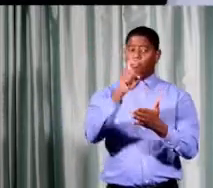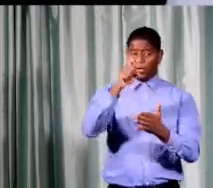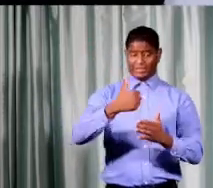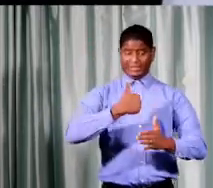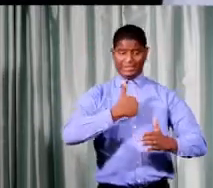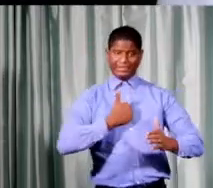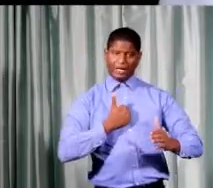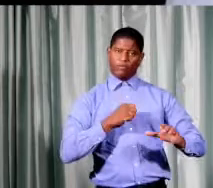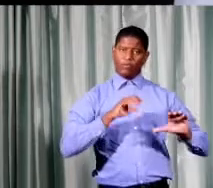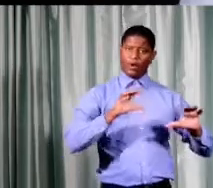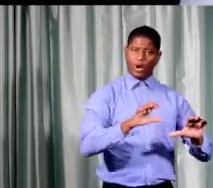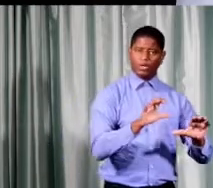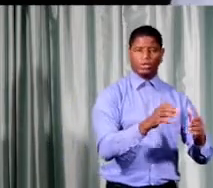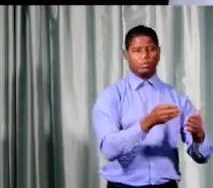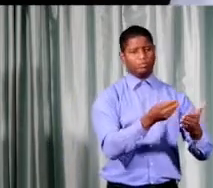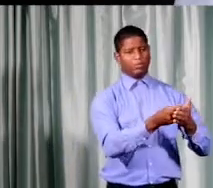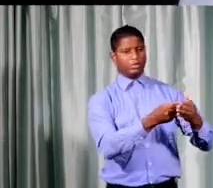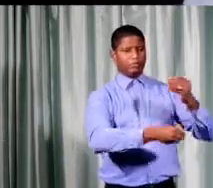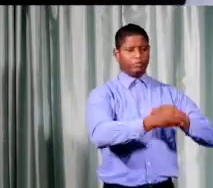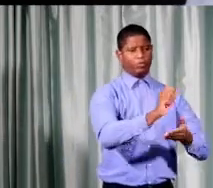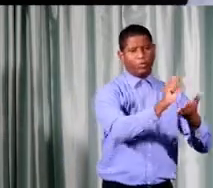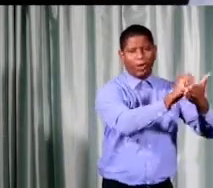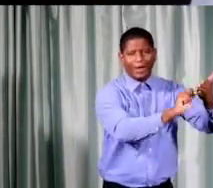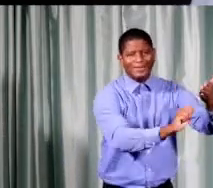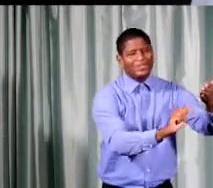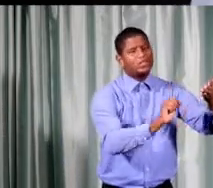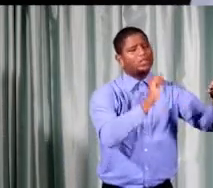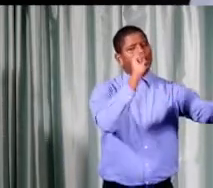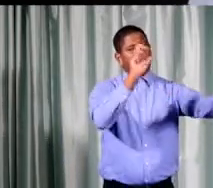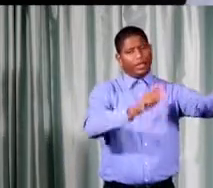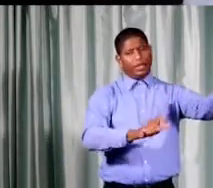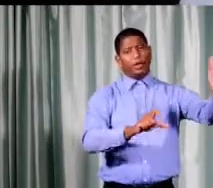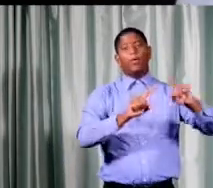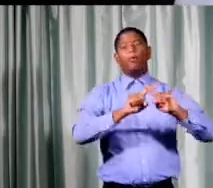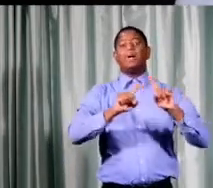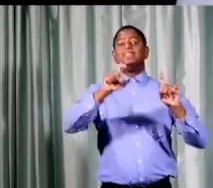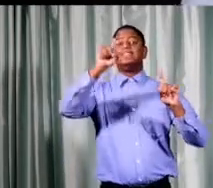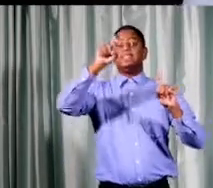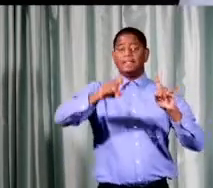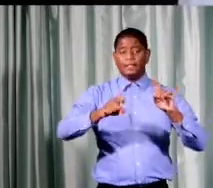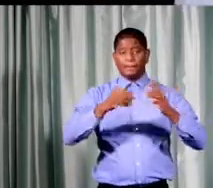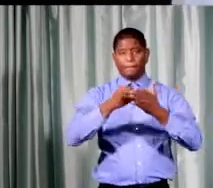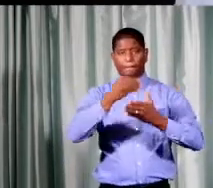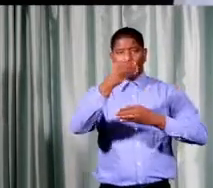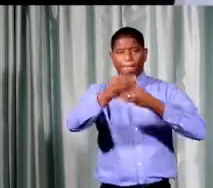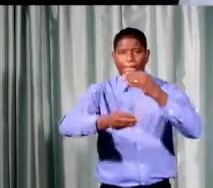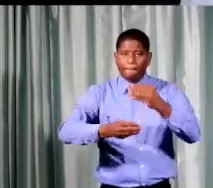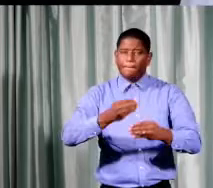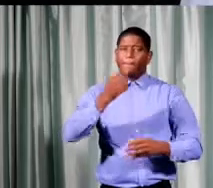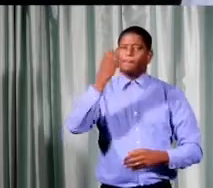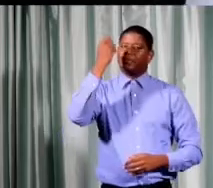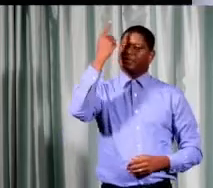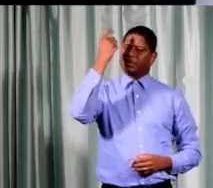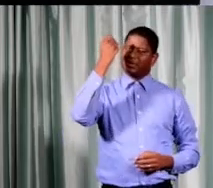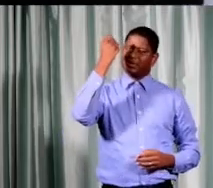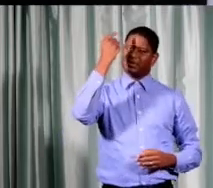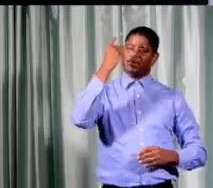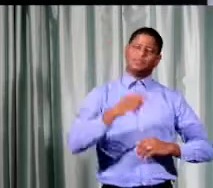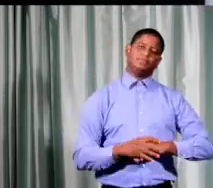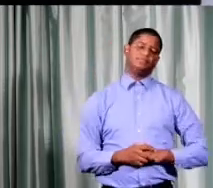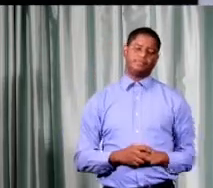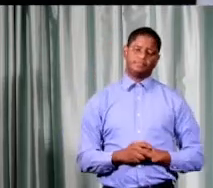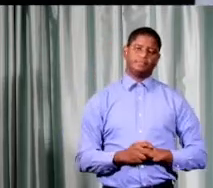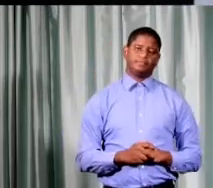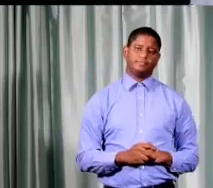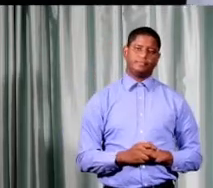a bit of it. And that's why we'll talk about internal controls, etc., that you could put in place to